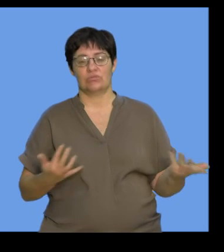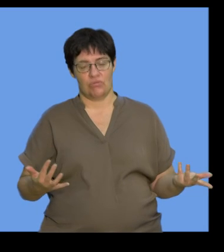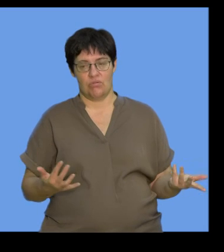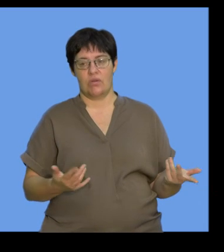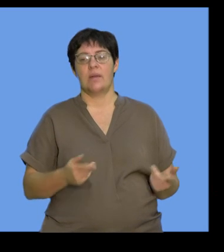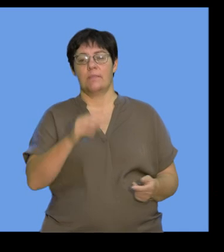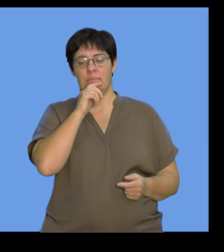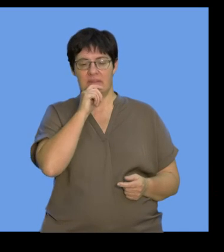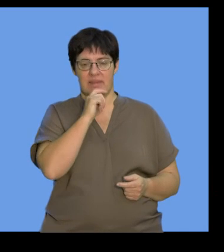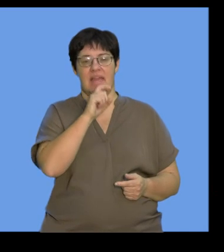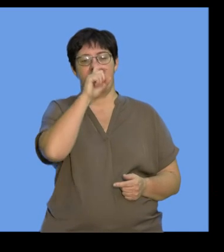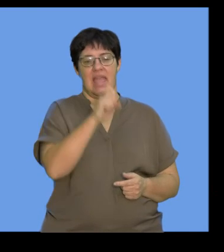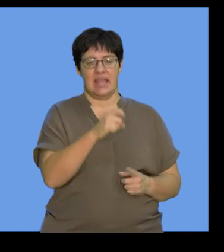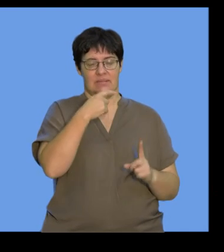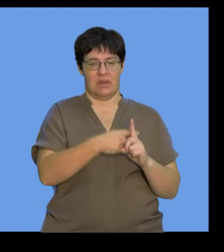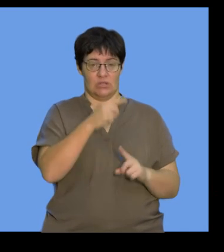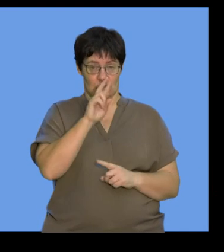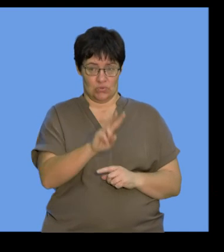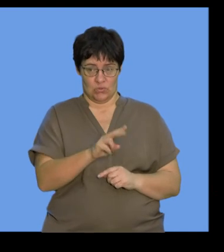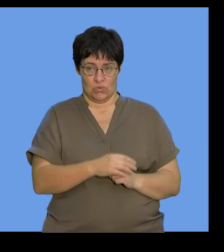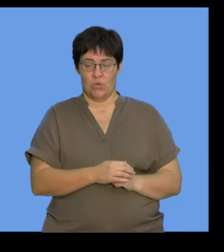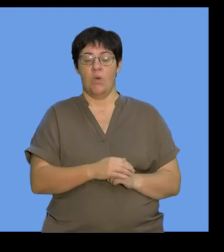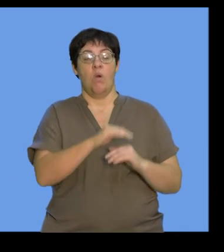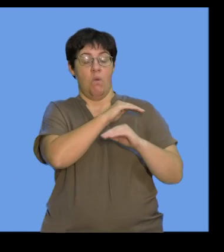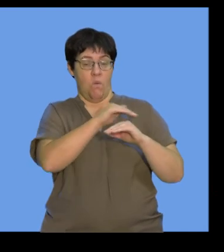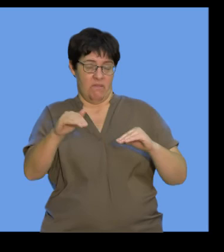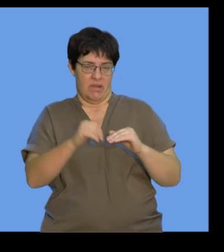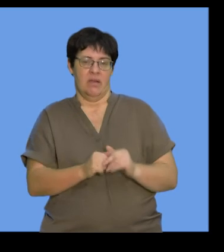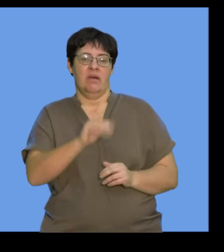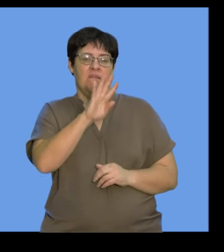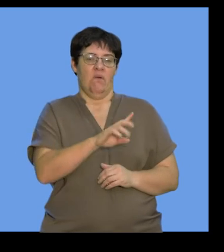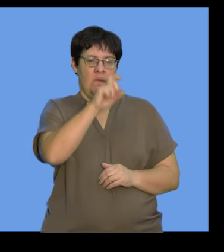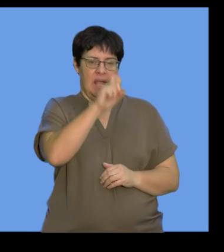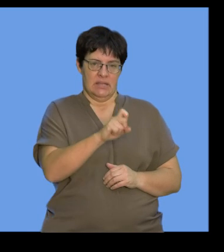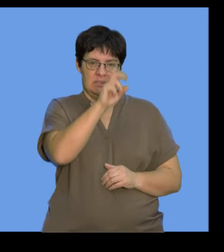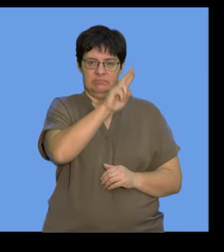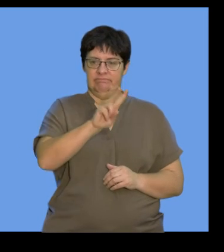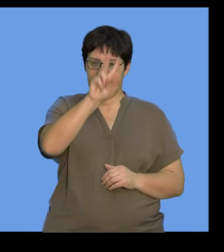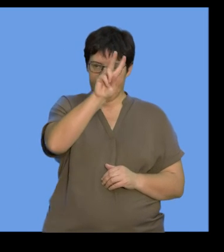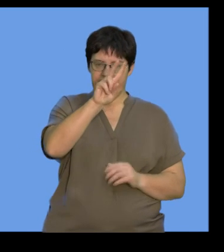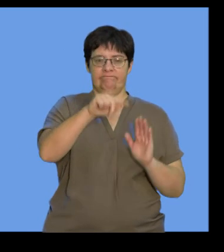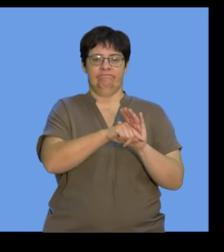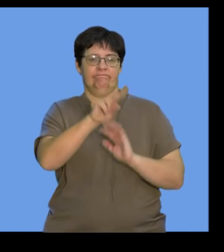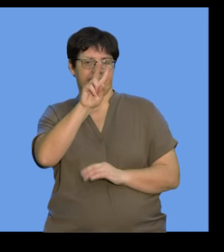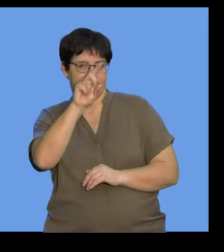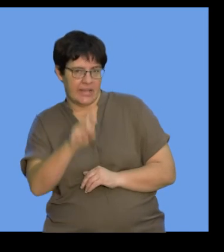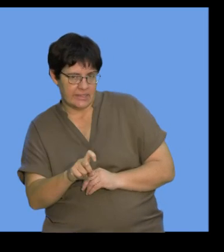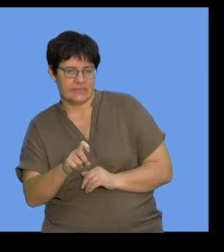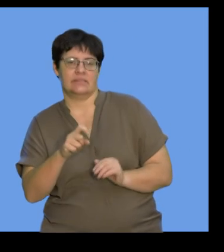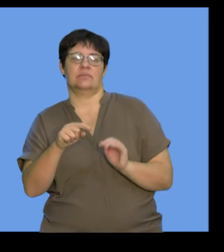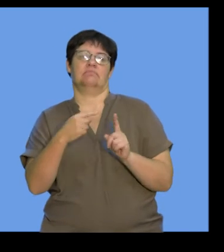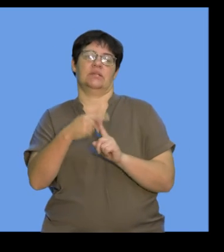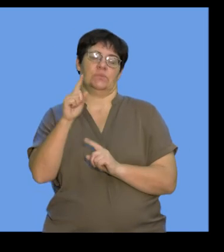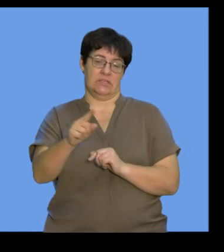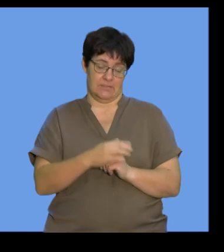becomes x plus 2 all over 4x squared minus 2x plus 1.